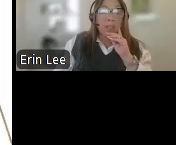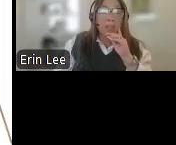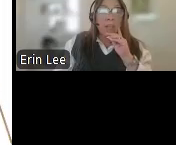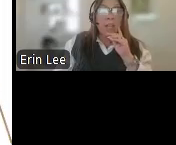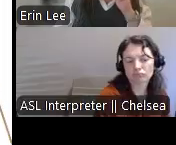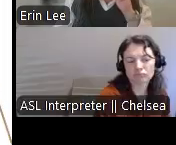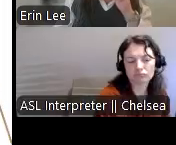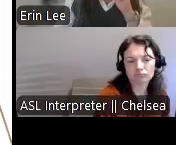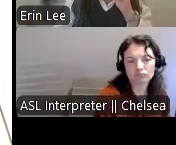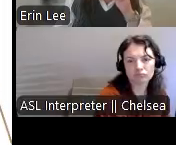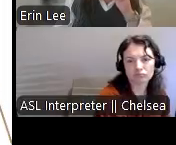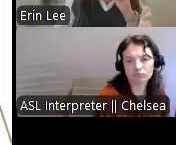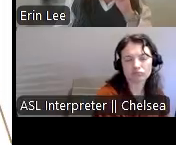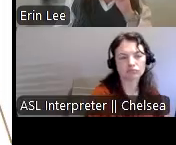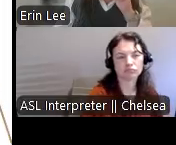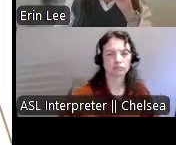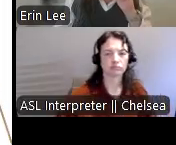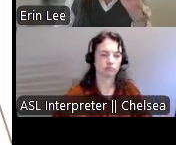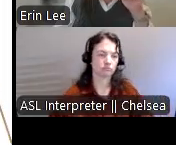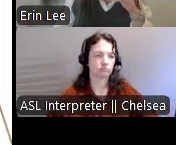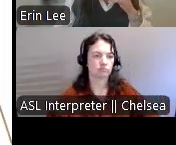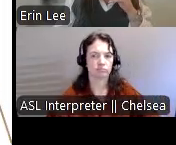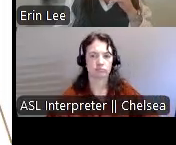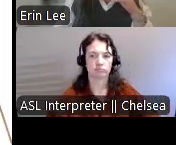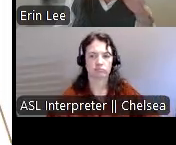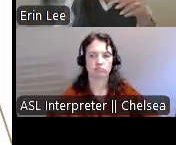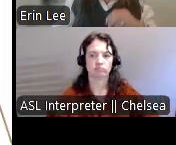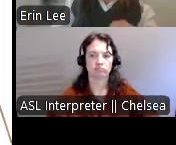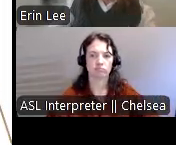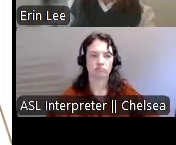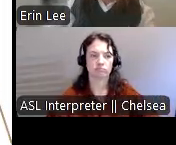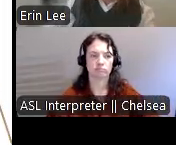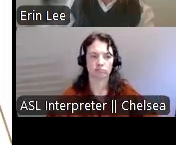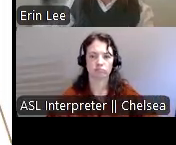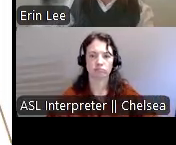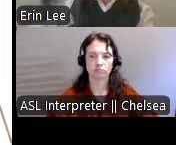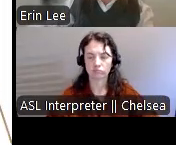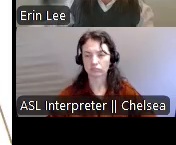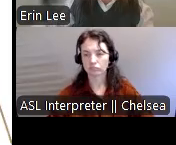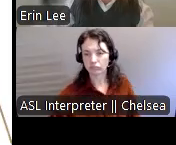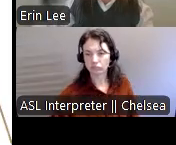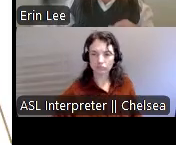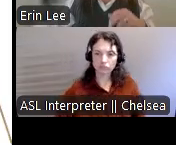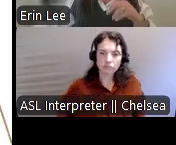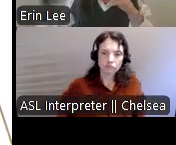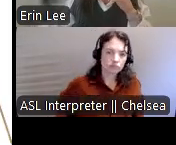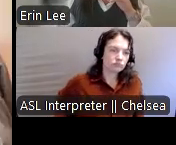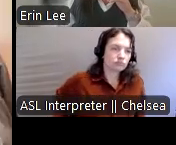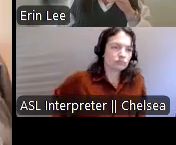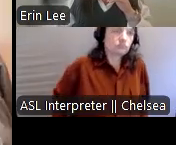happening across our country and across our province. If we could forward the slide, please.